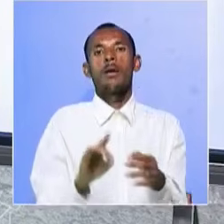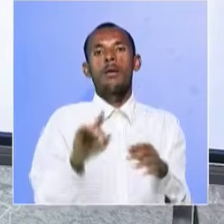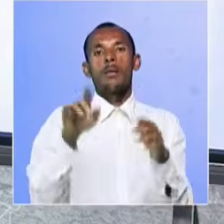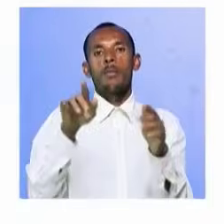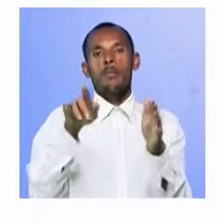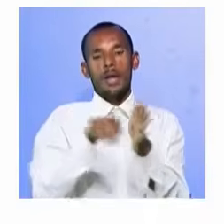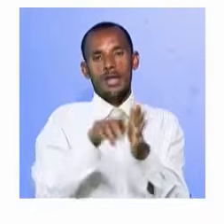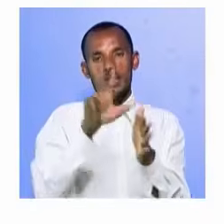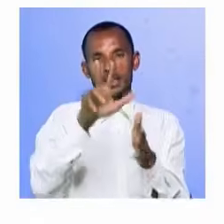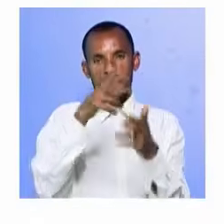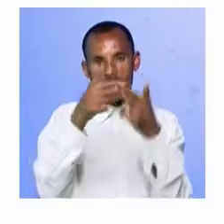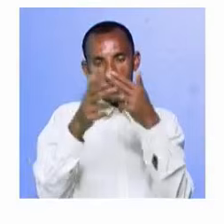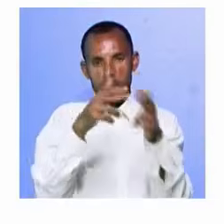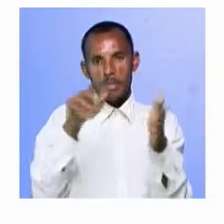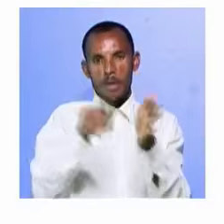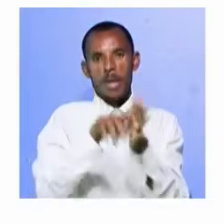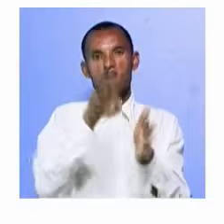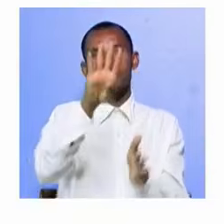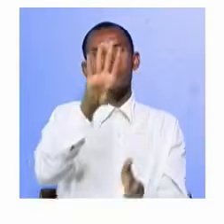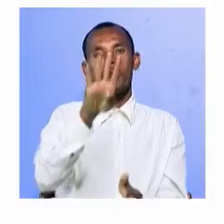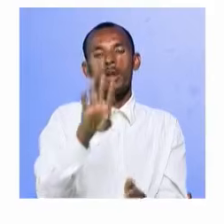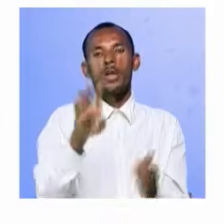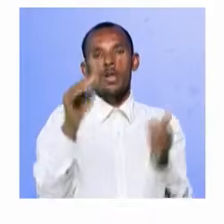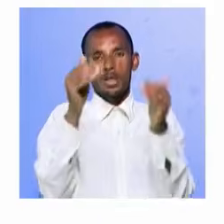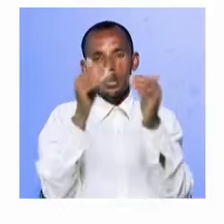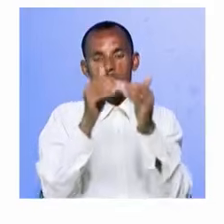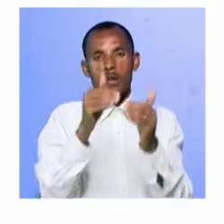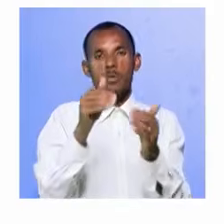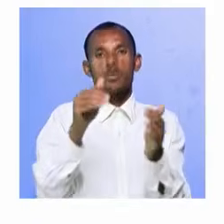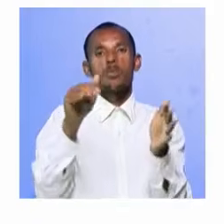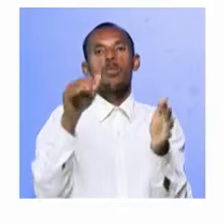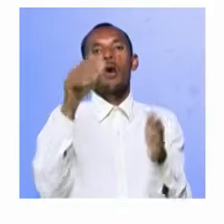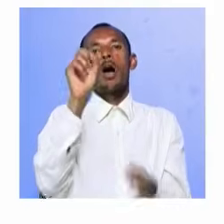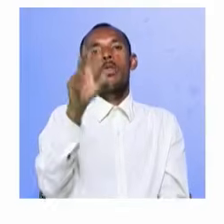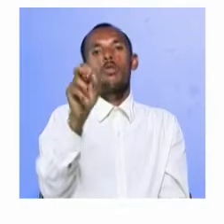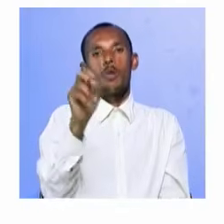3 times minus 4 is positive 12,